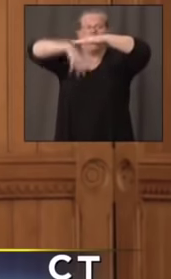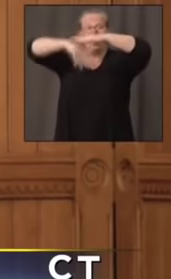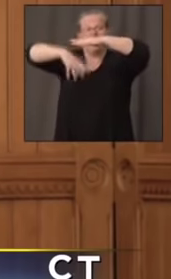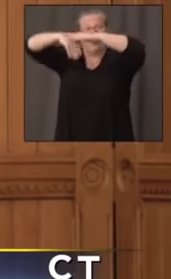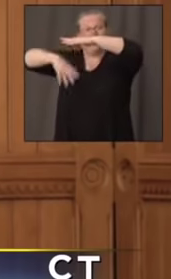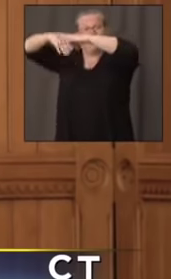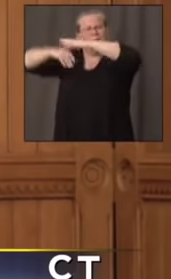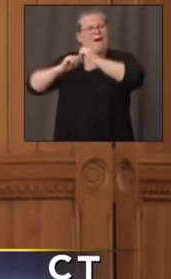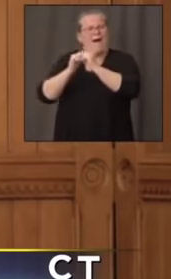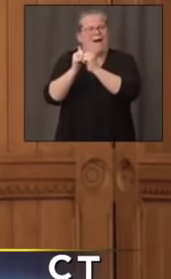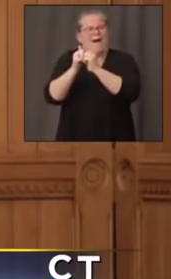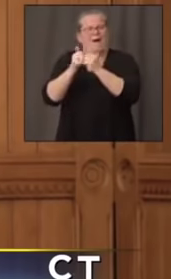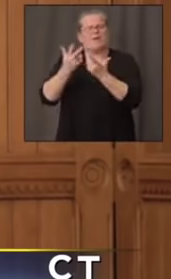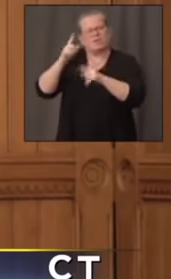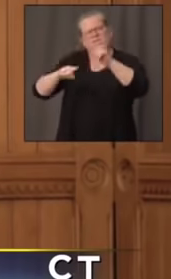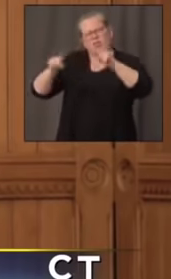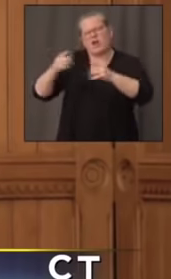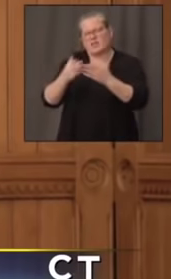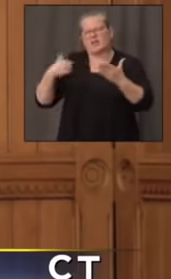that can all help in that regard.